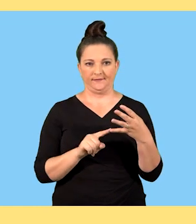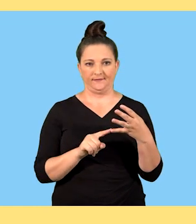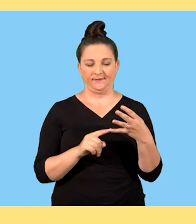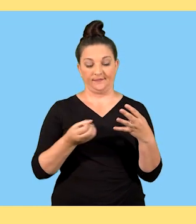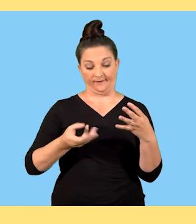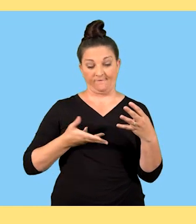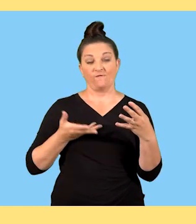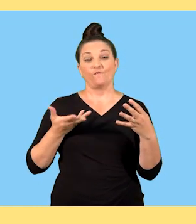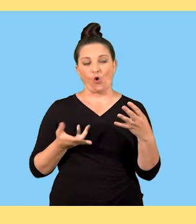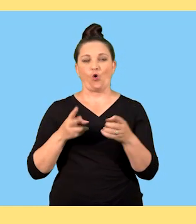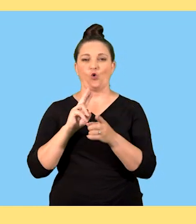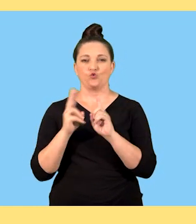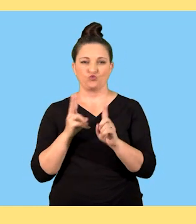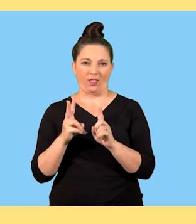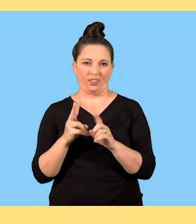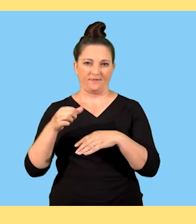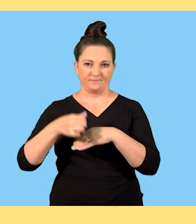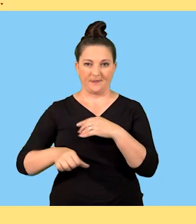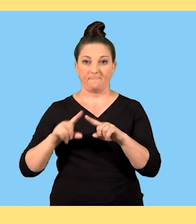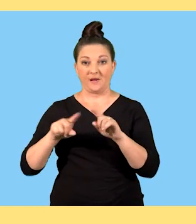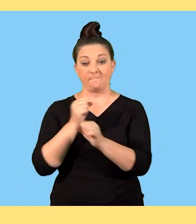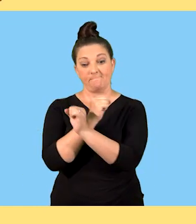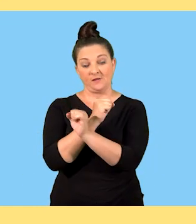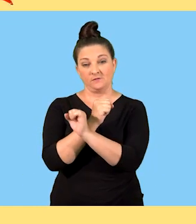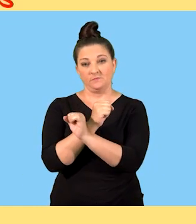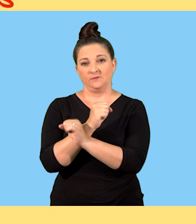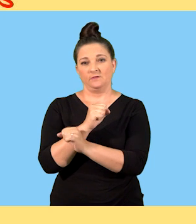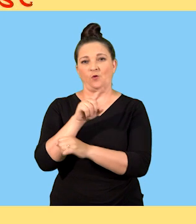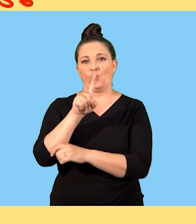4 months over the total of 12 multiplied by